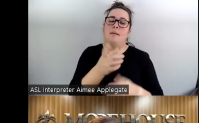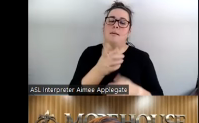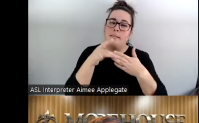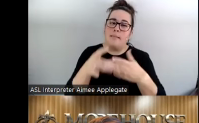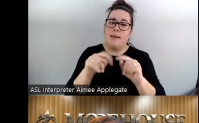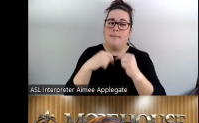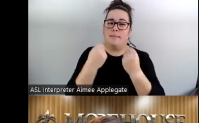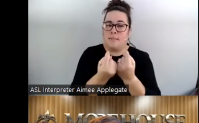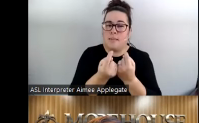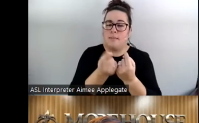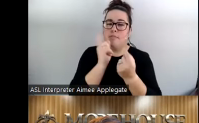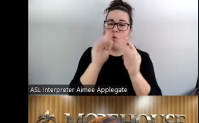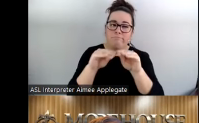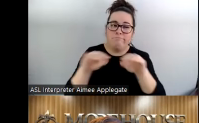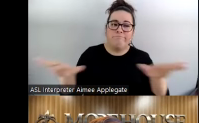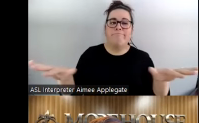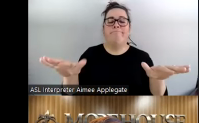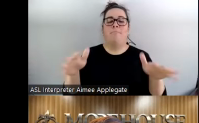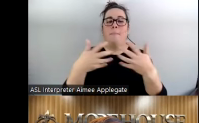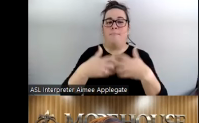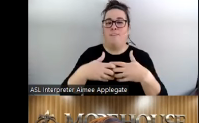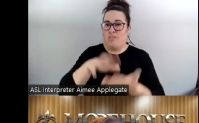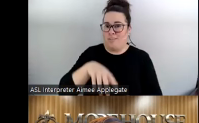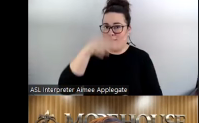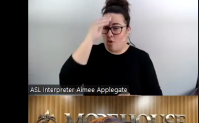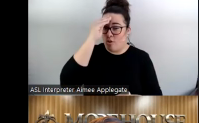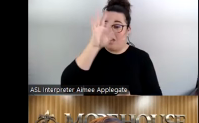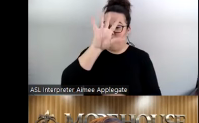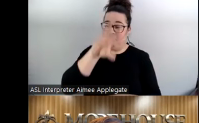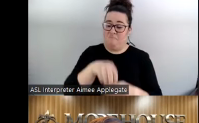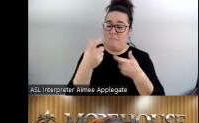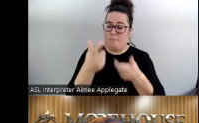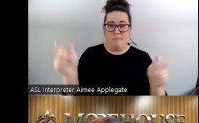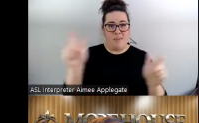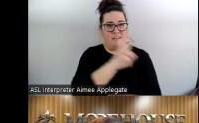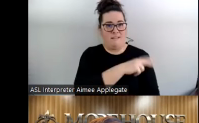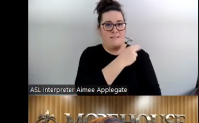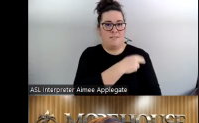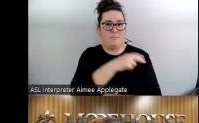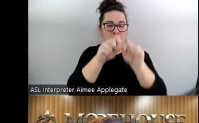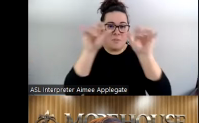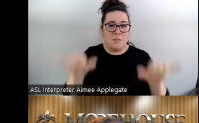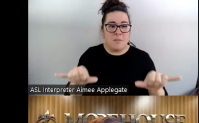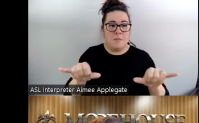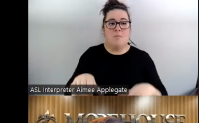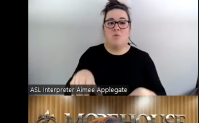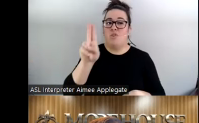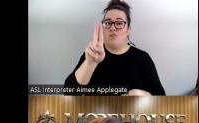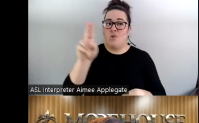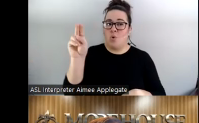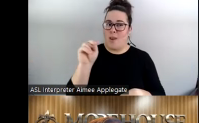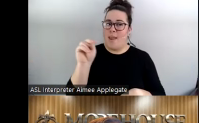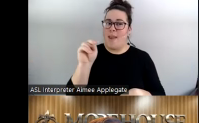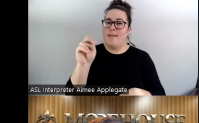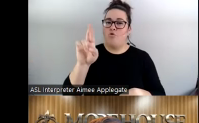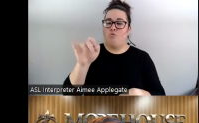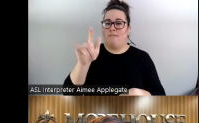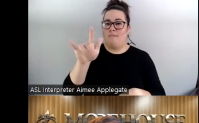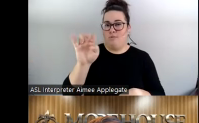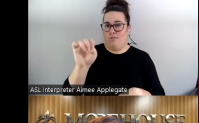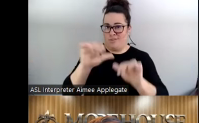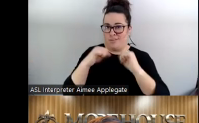for a variety of clients, including large hospital systems, United Nations refugee agencies, and Garmin.